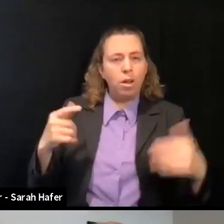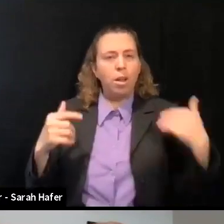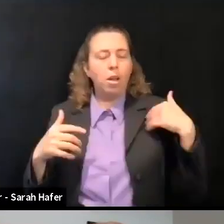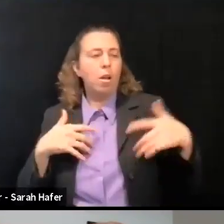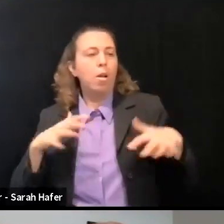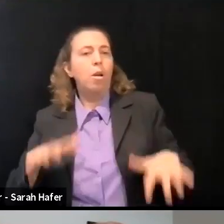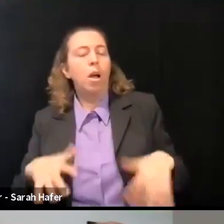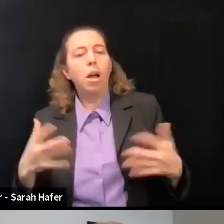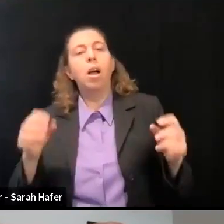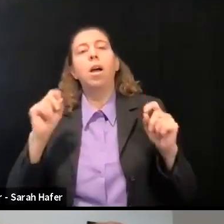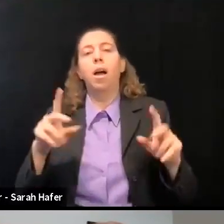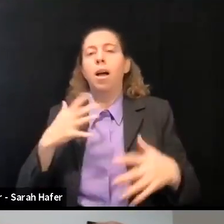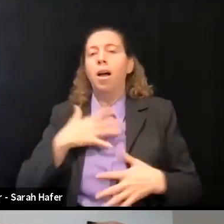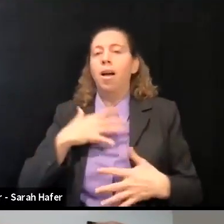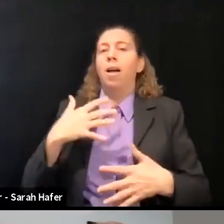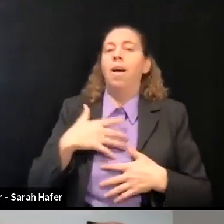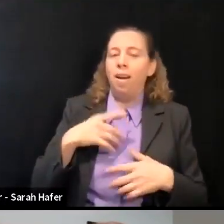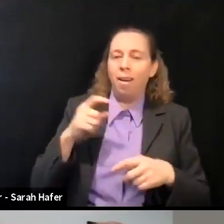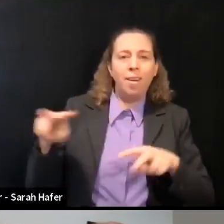call knows about.